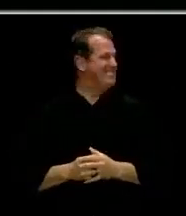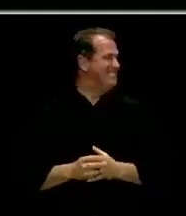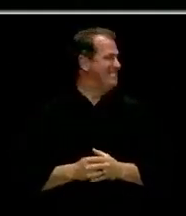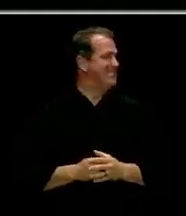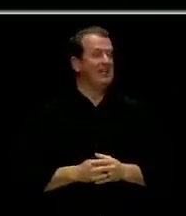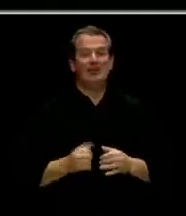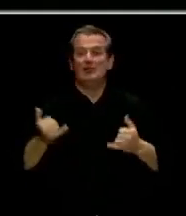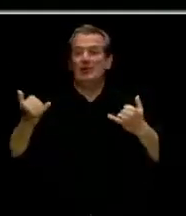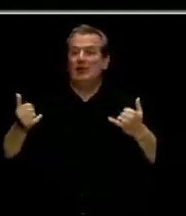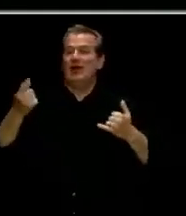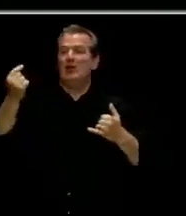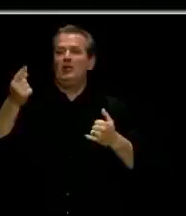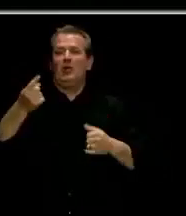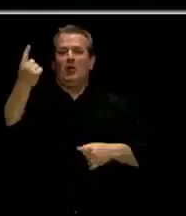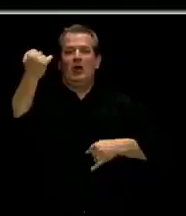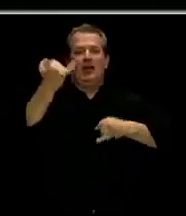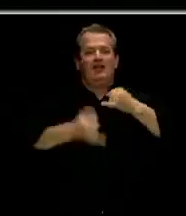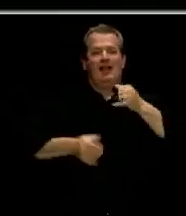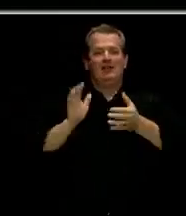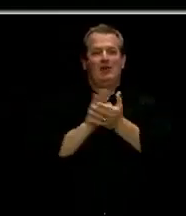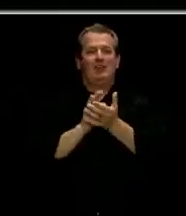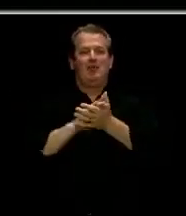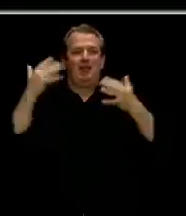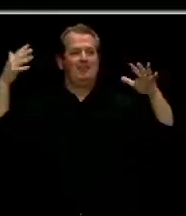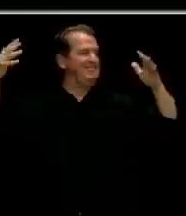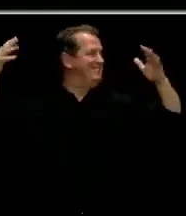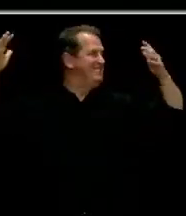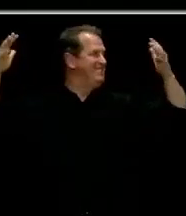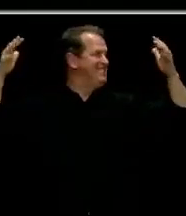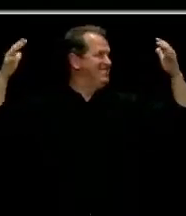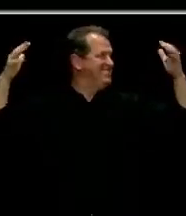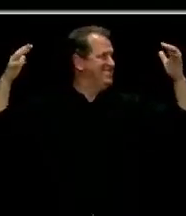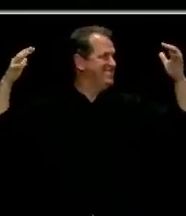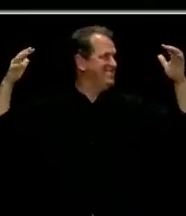So now we'll do one last round of applause.